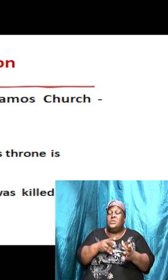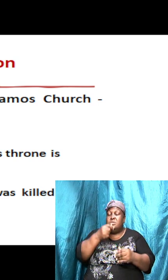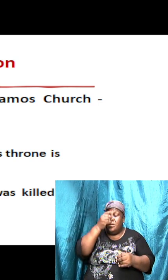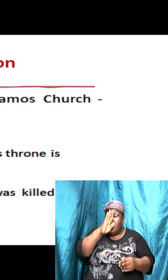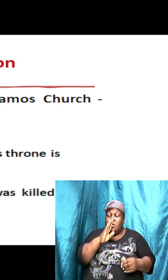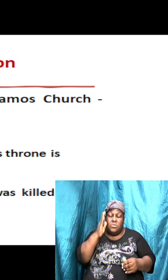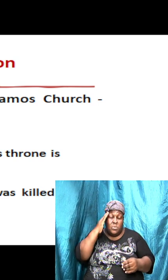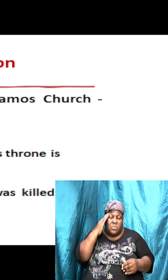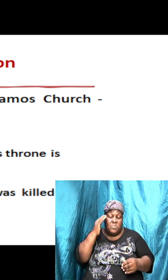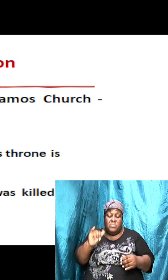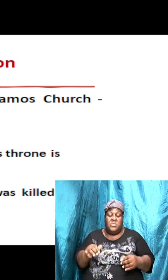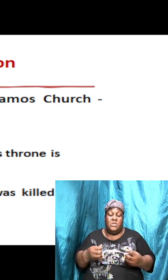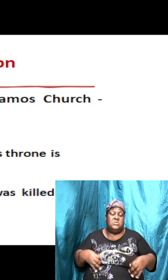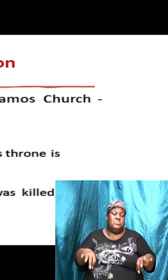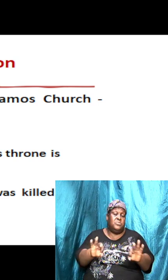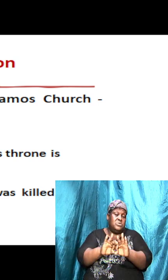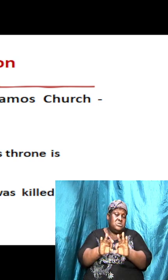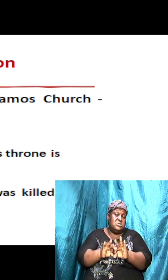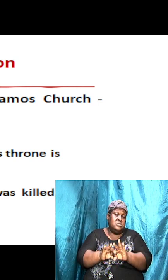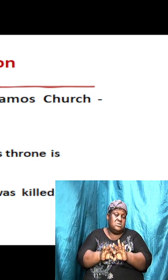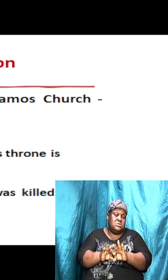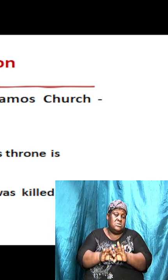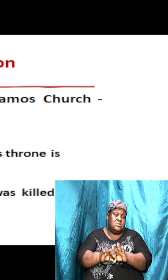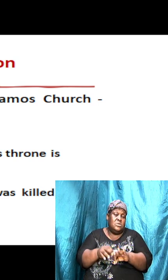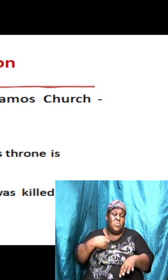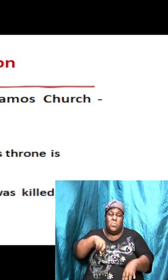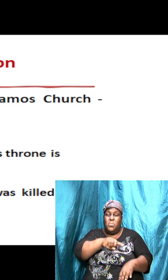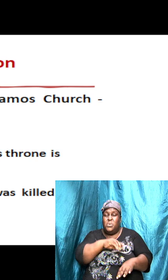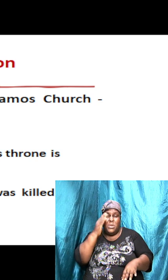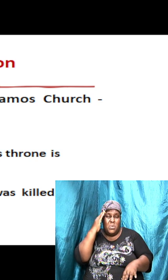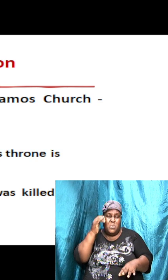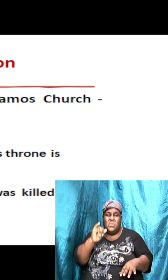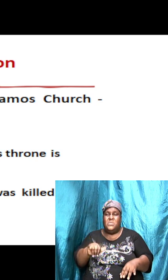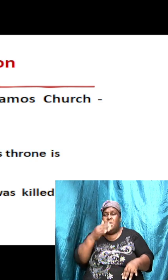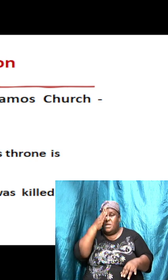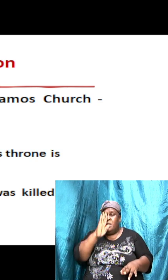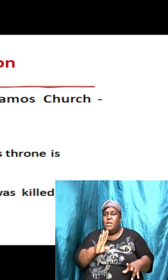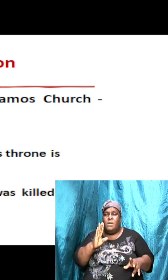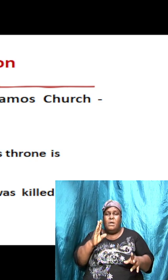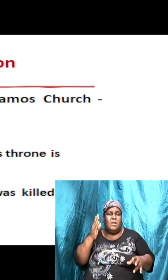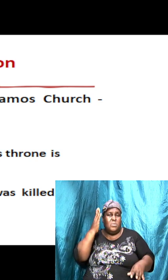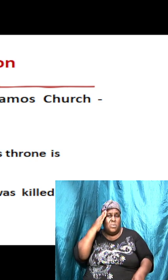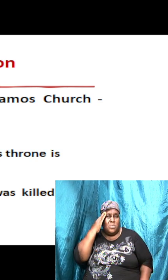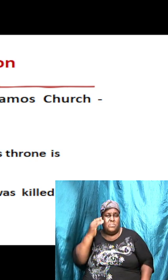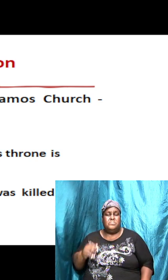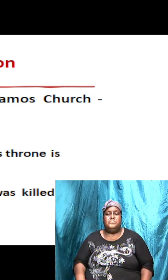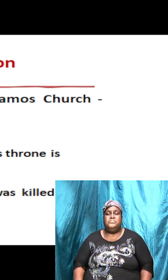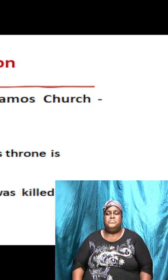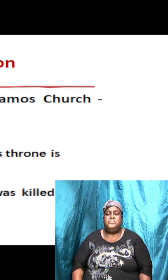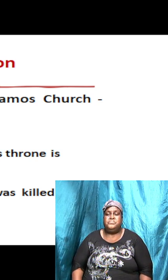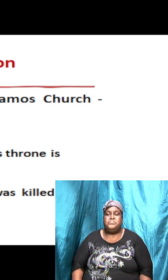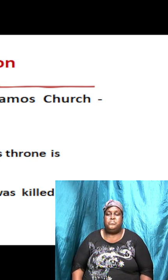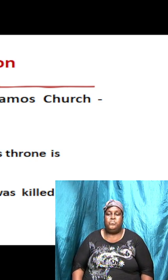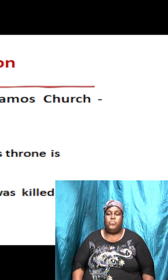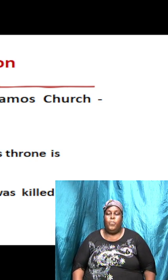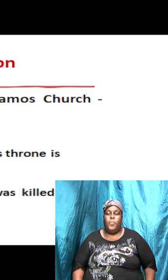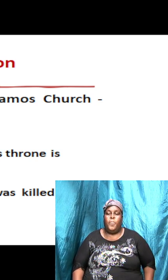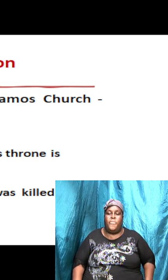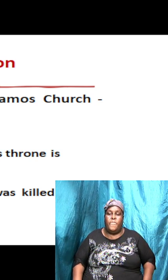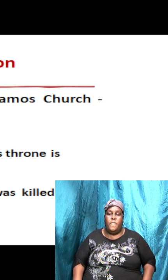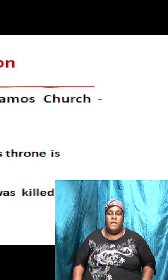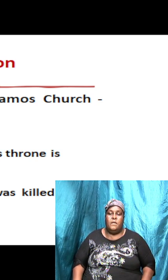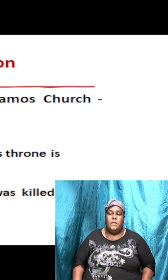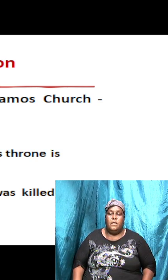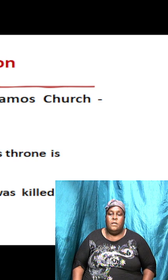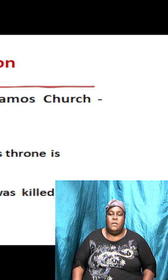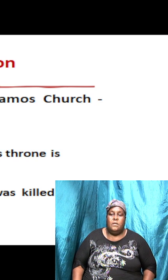and sisters, that we know that he knows. And so, listen to what is said here, and I will just, at